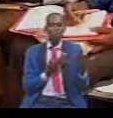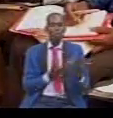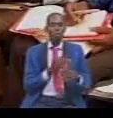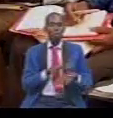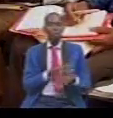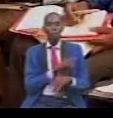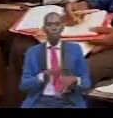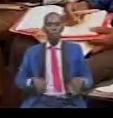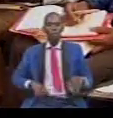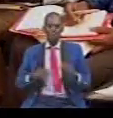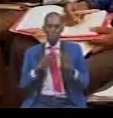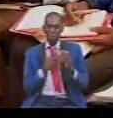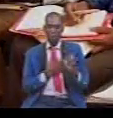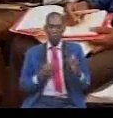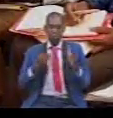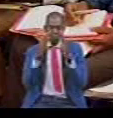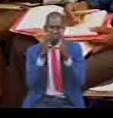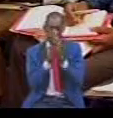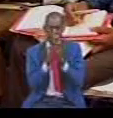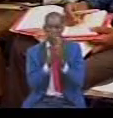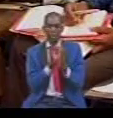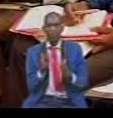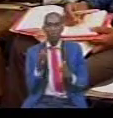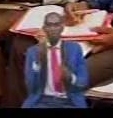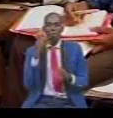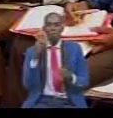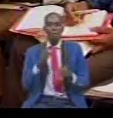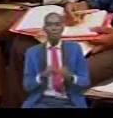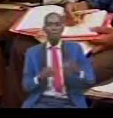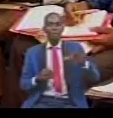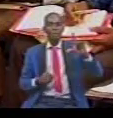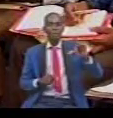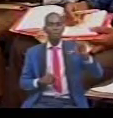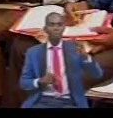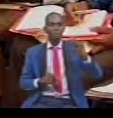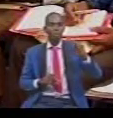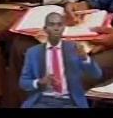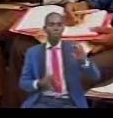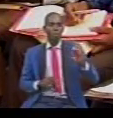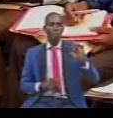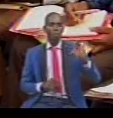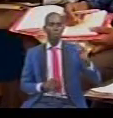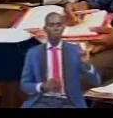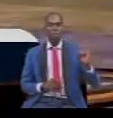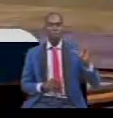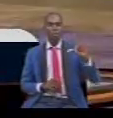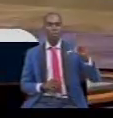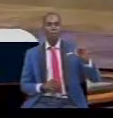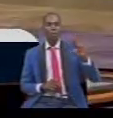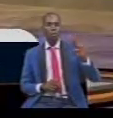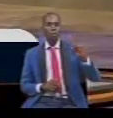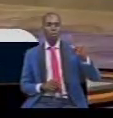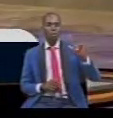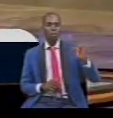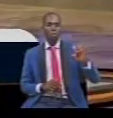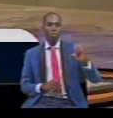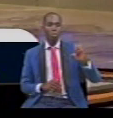praying. Luke chapter 18. I'm reading from verse 1. And he